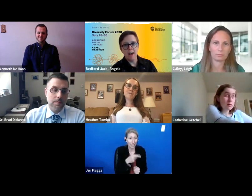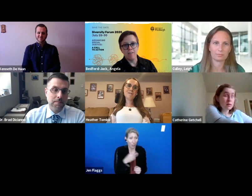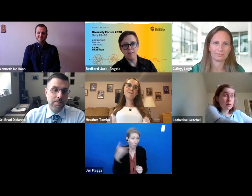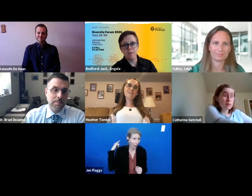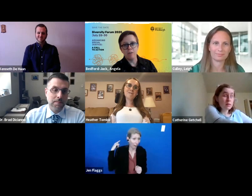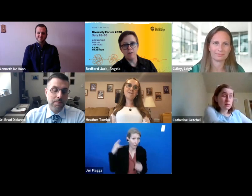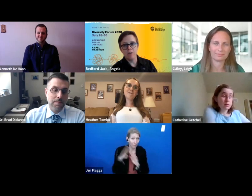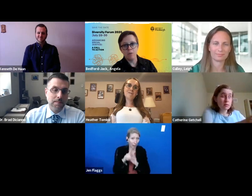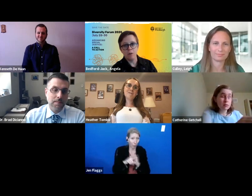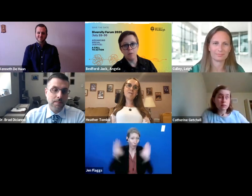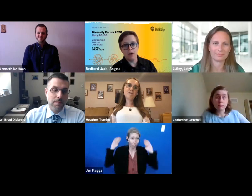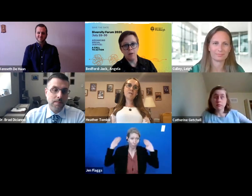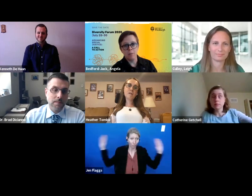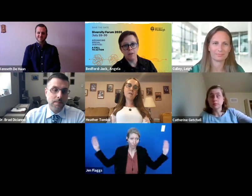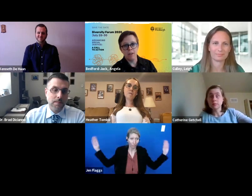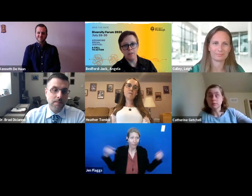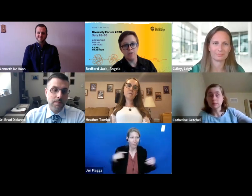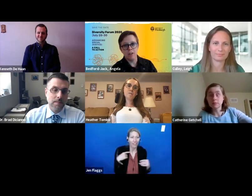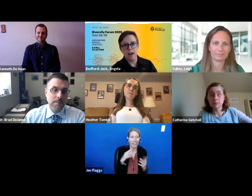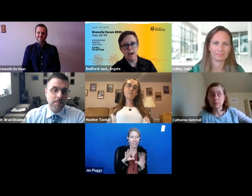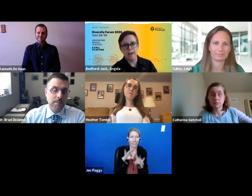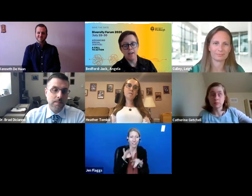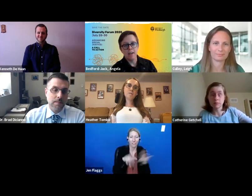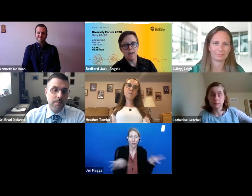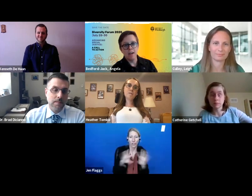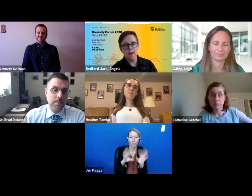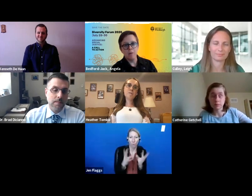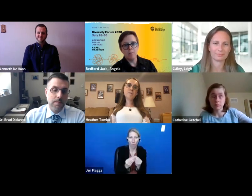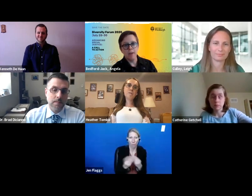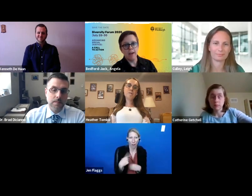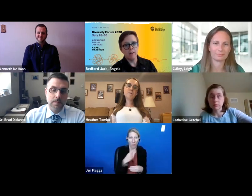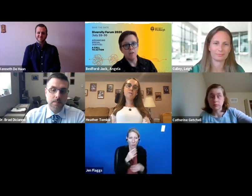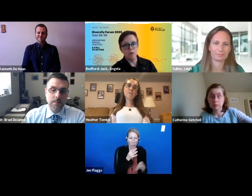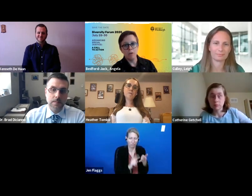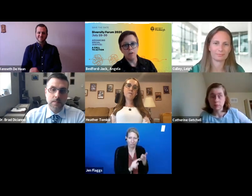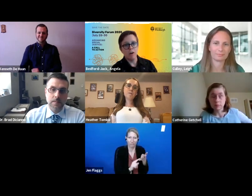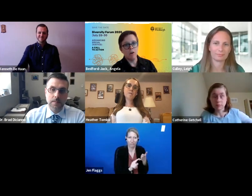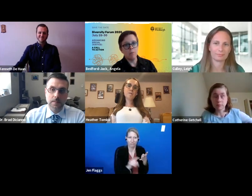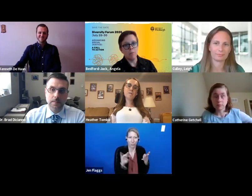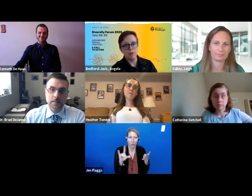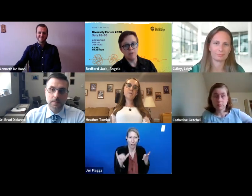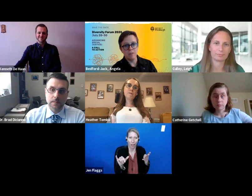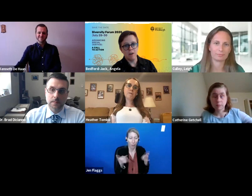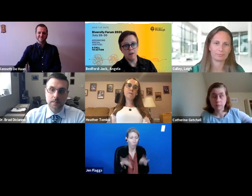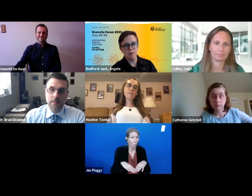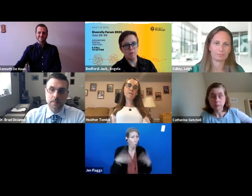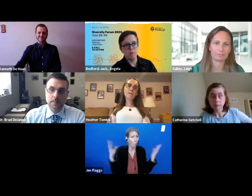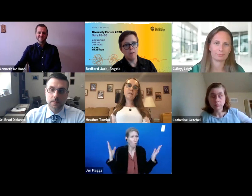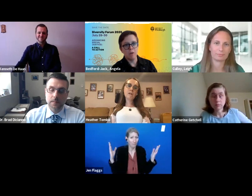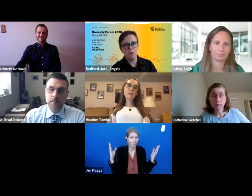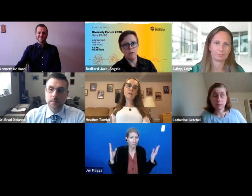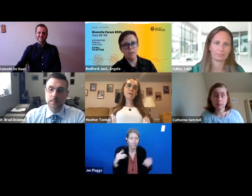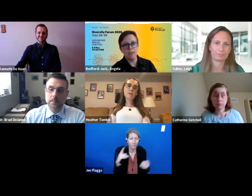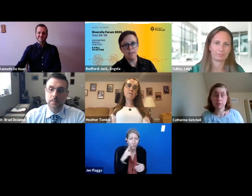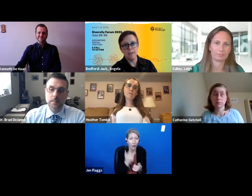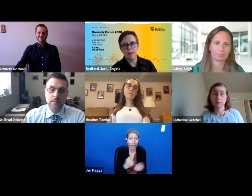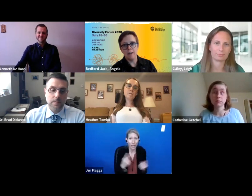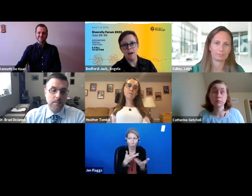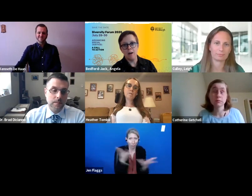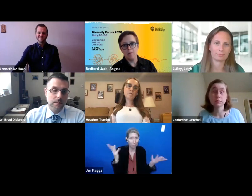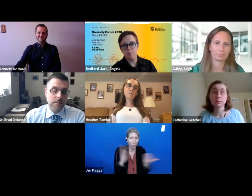background, have a diversity forum coming up at the end of July that is open to all members of the